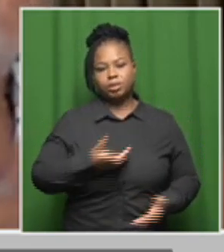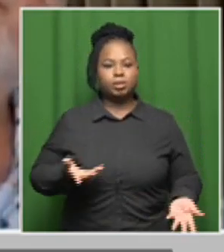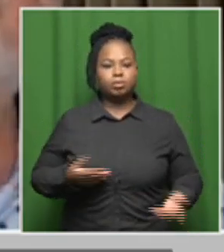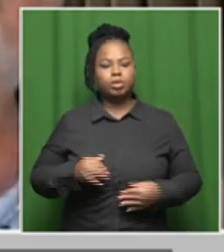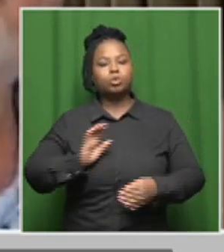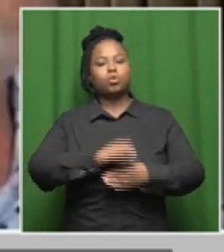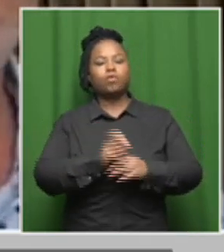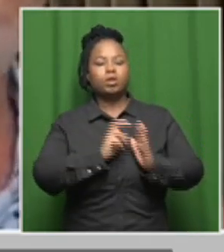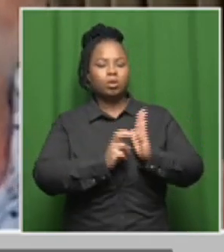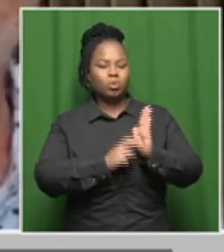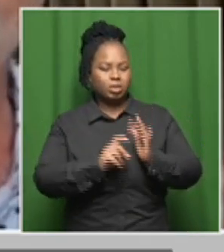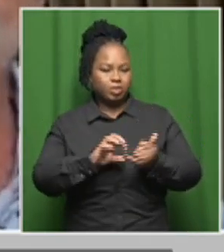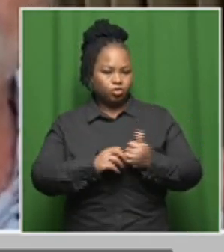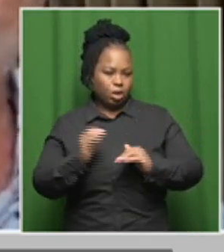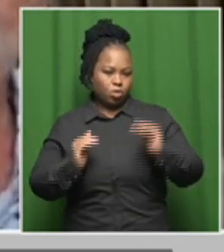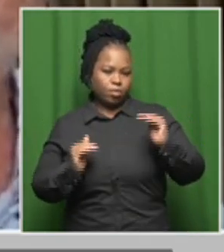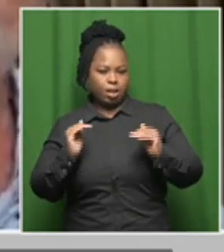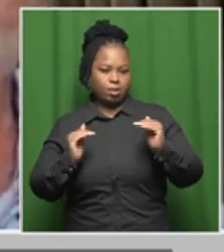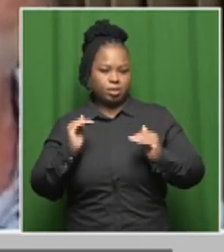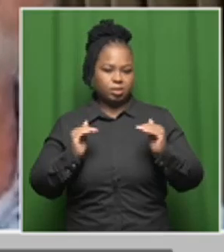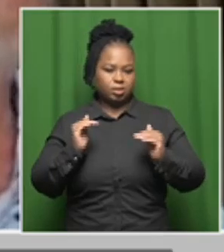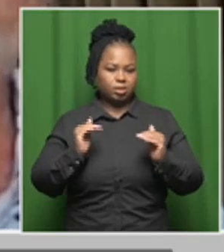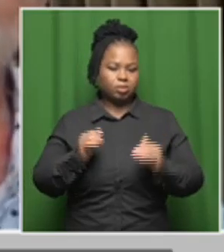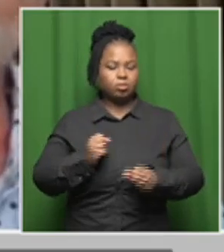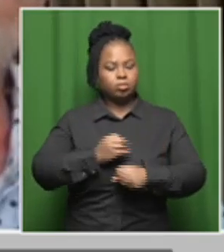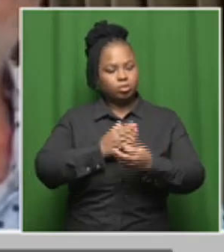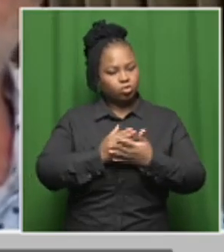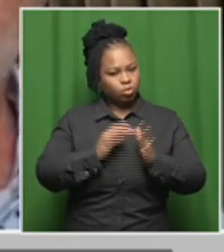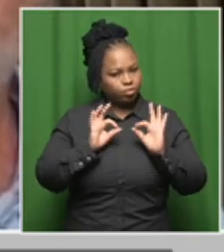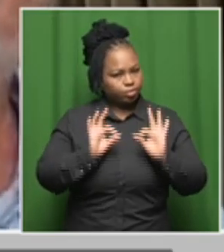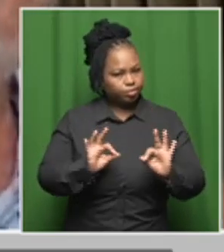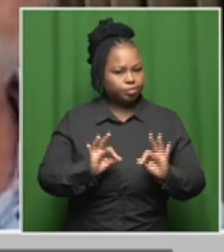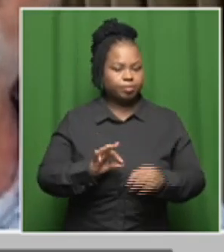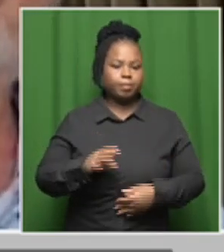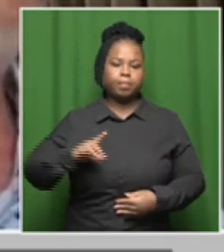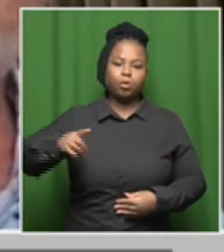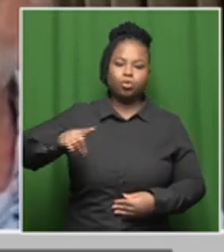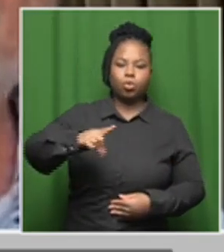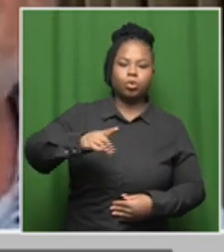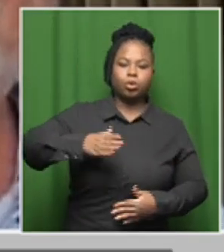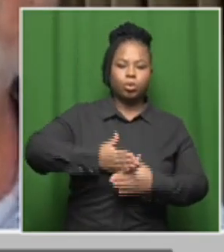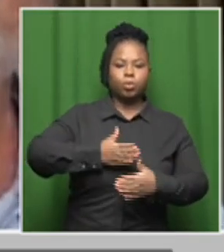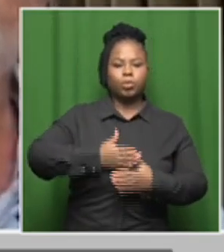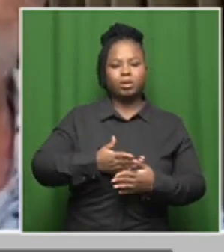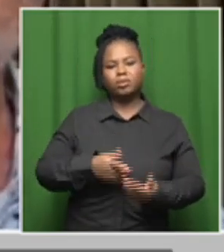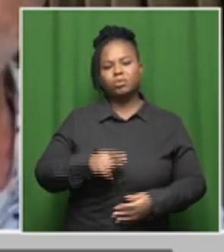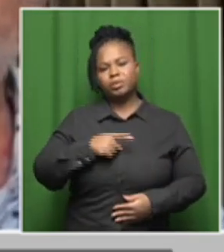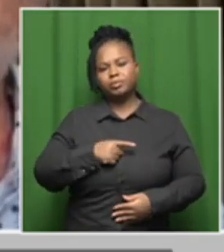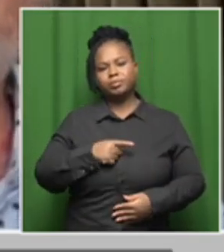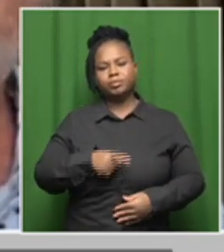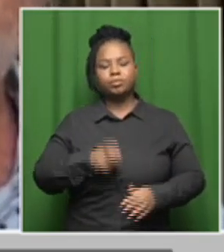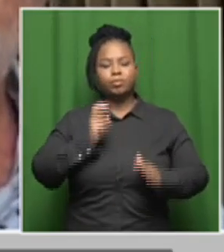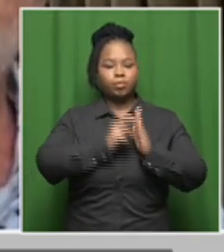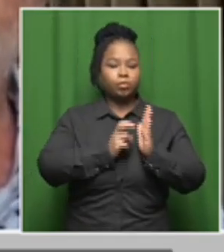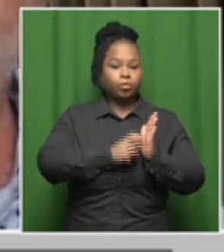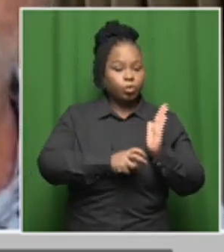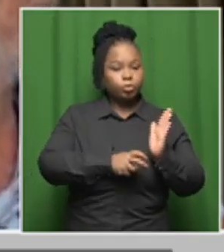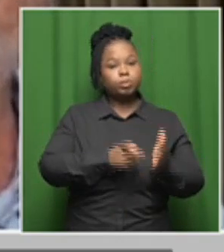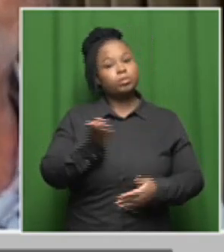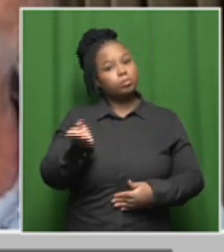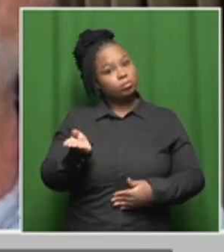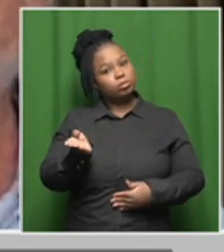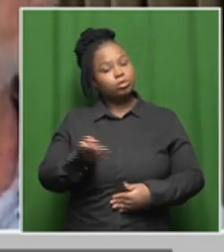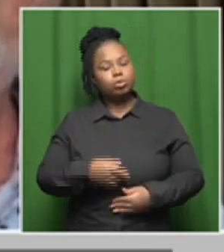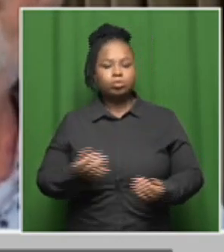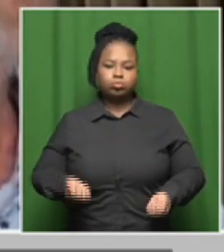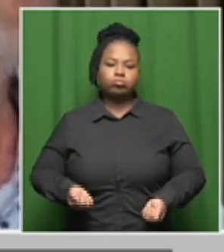they've got to find this correct balance appropriate for the correct level of drone operation. The regulations, the newest regulations, do make